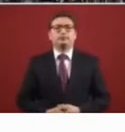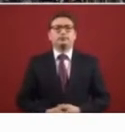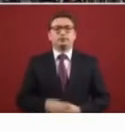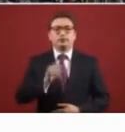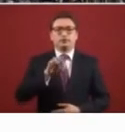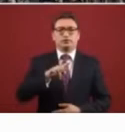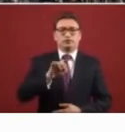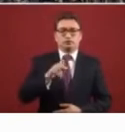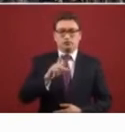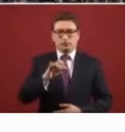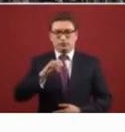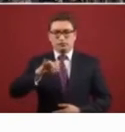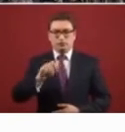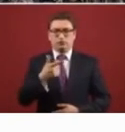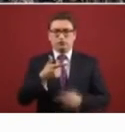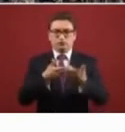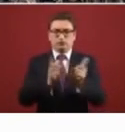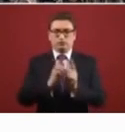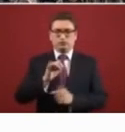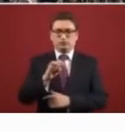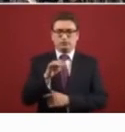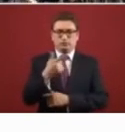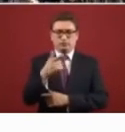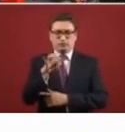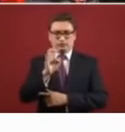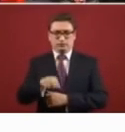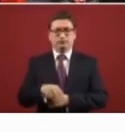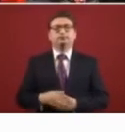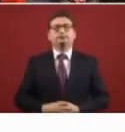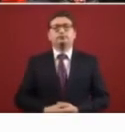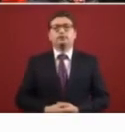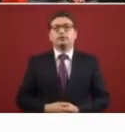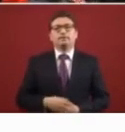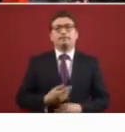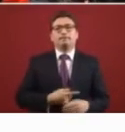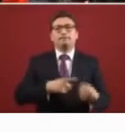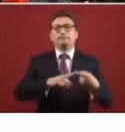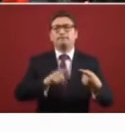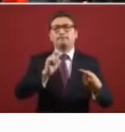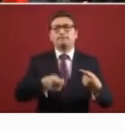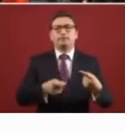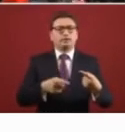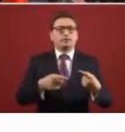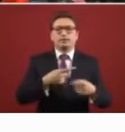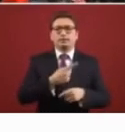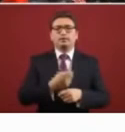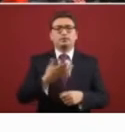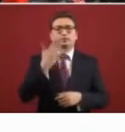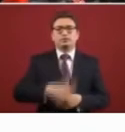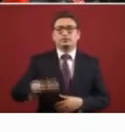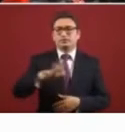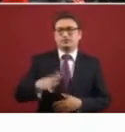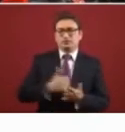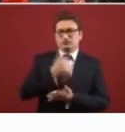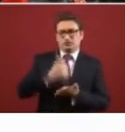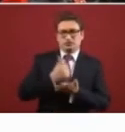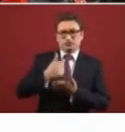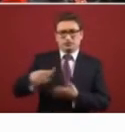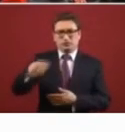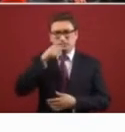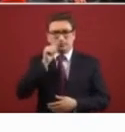Arturo Páramo, Grupo Imagen. Primero, respecto a lo que está sucediendo todavía ayer en Ciudad Juárez, después